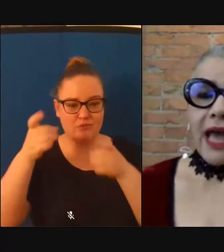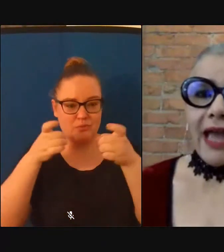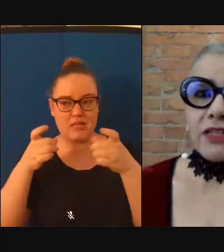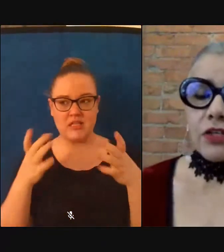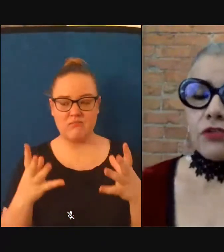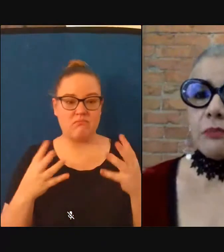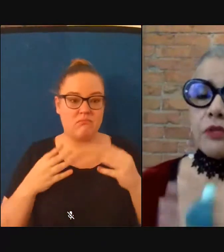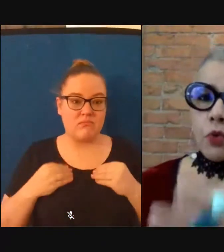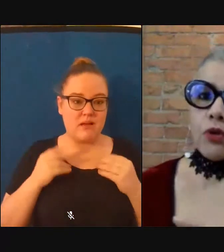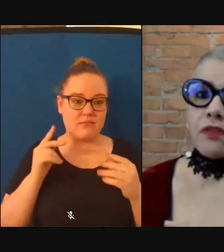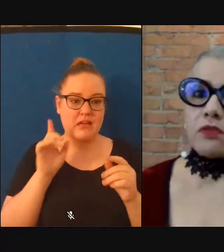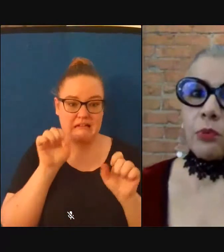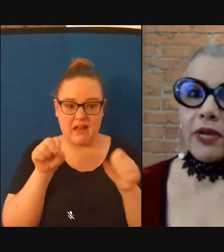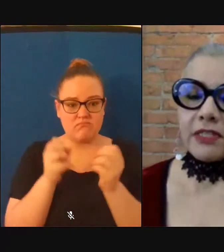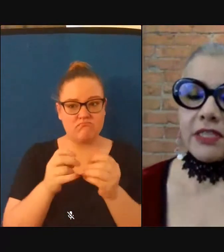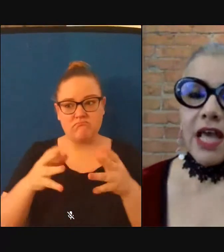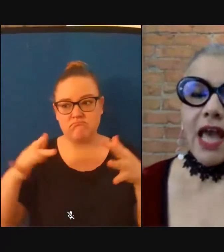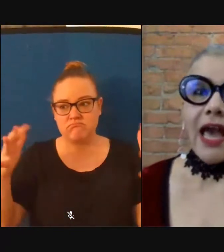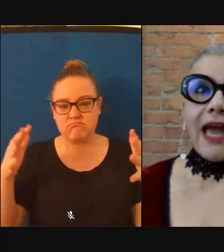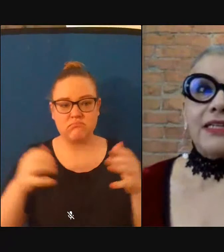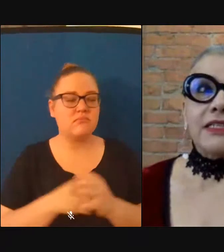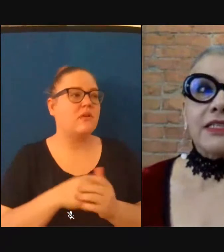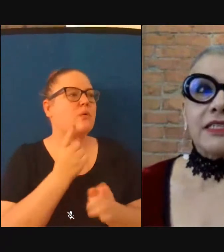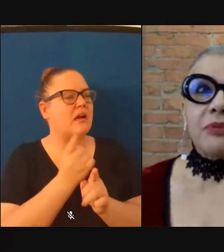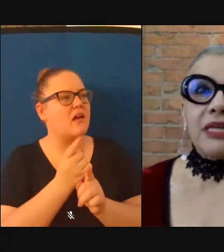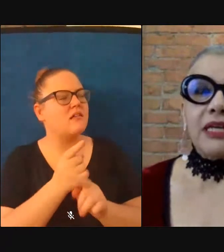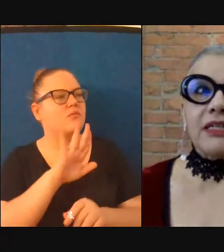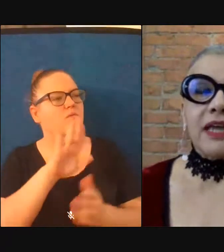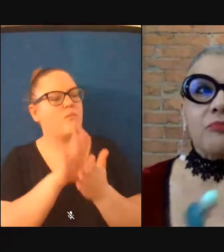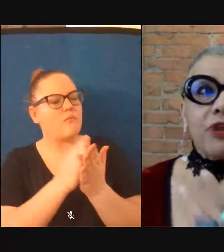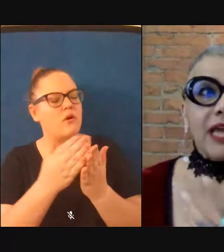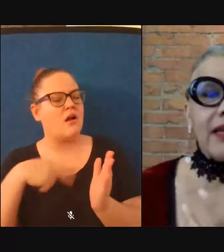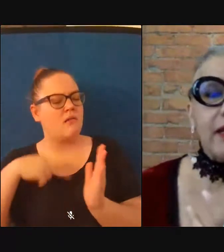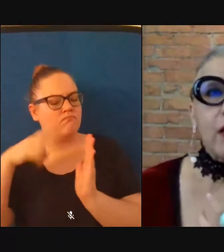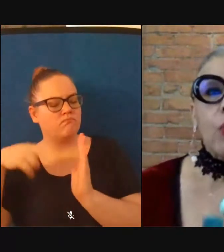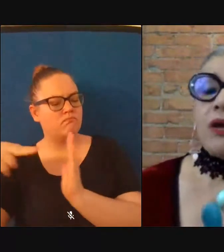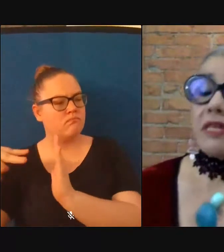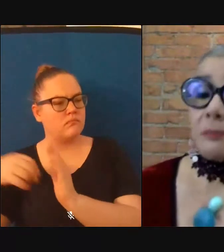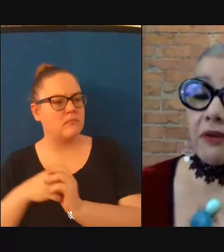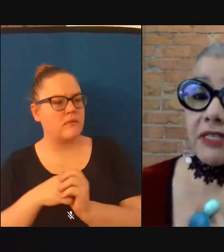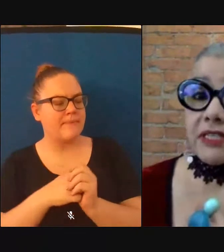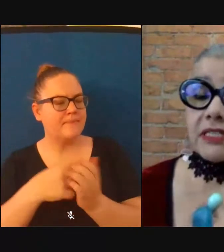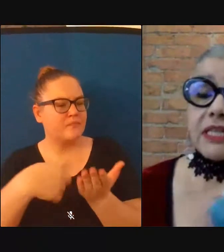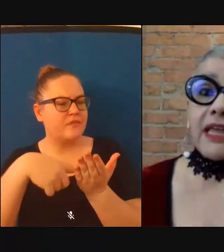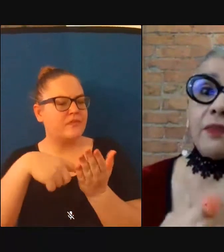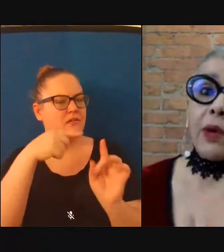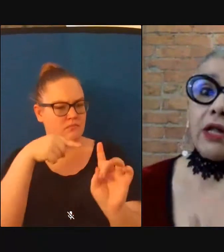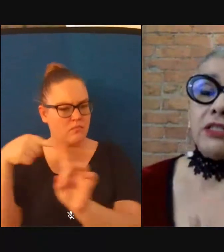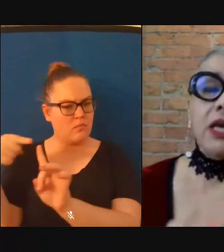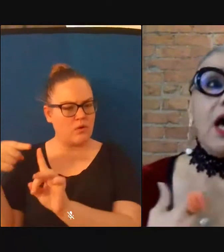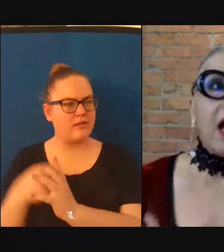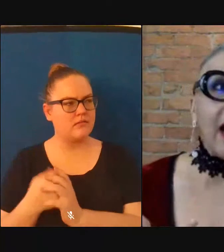book, and to speak to all of those points, and to speak and bring in what our experiences in